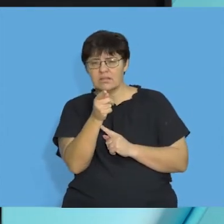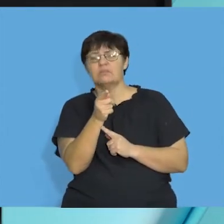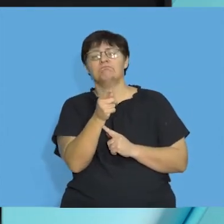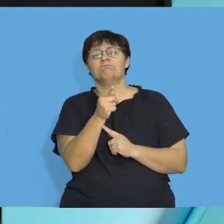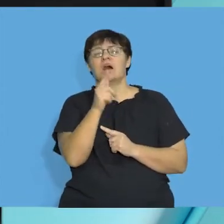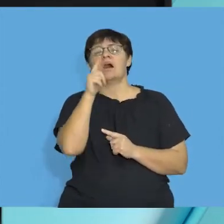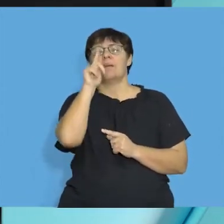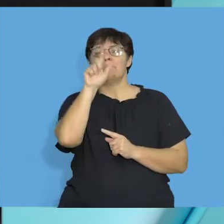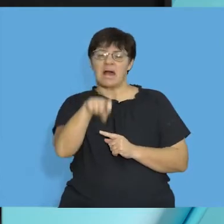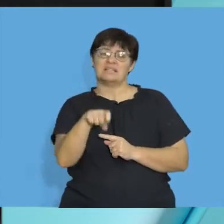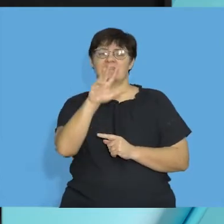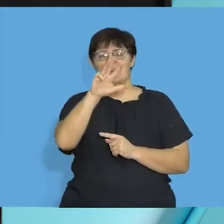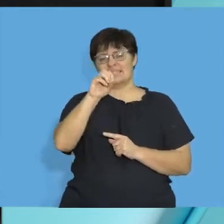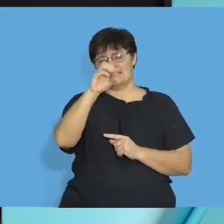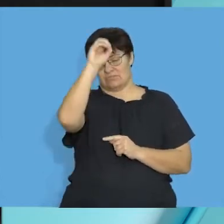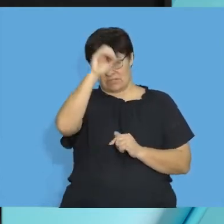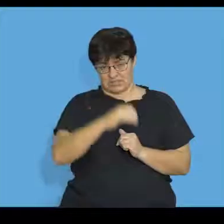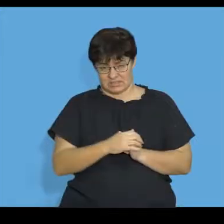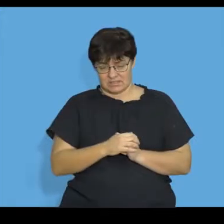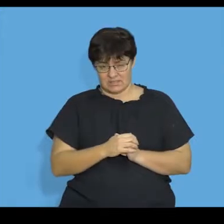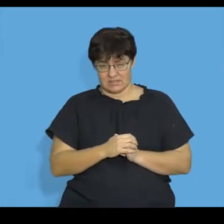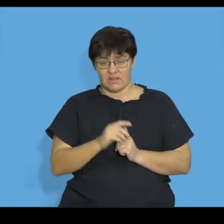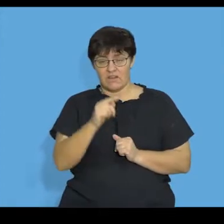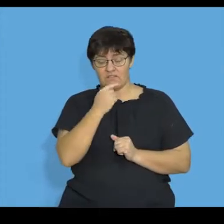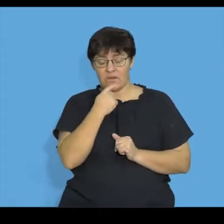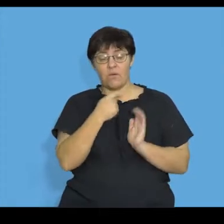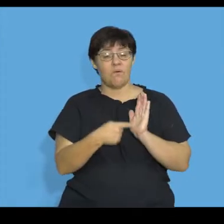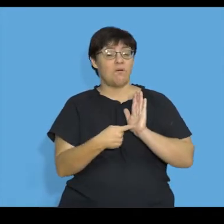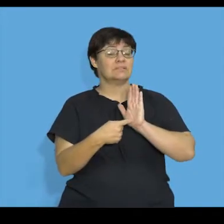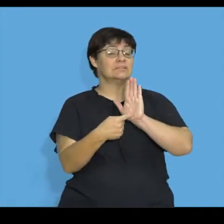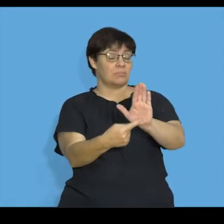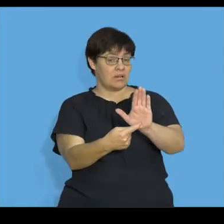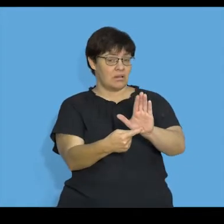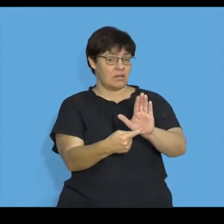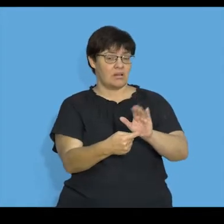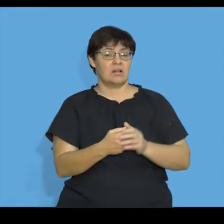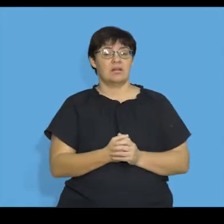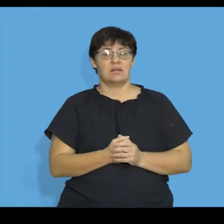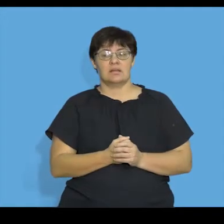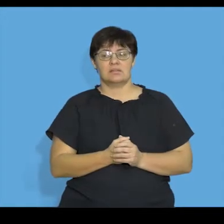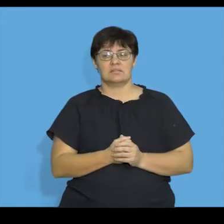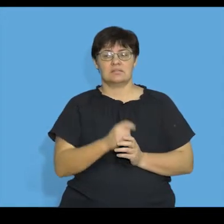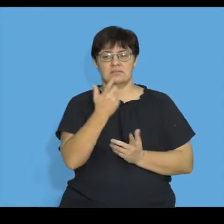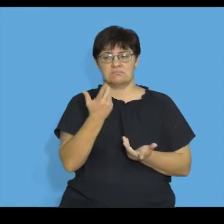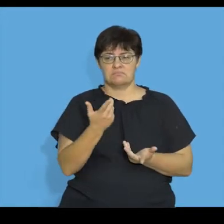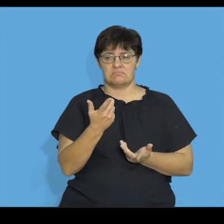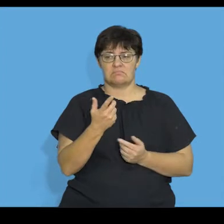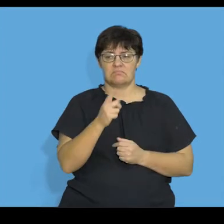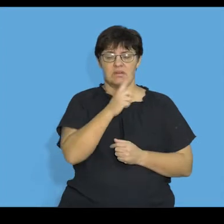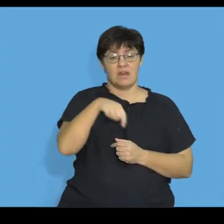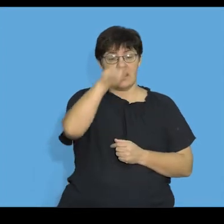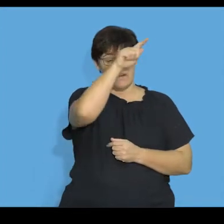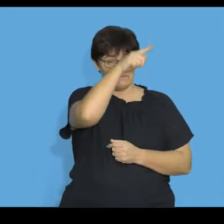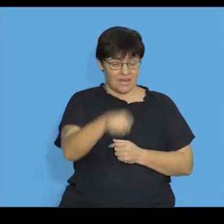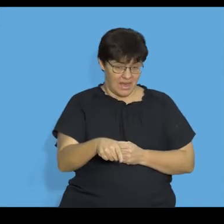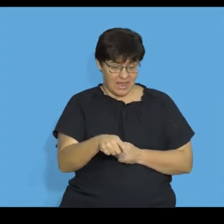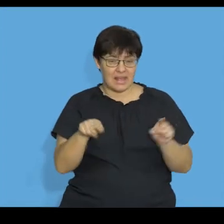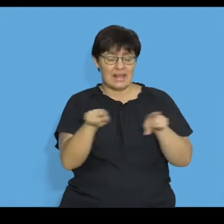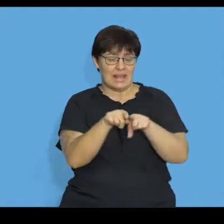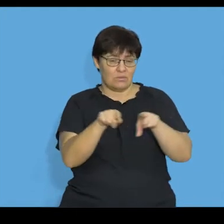working out magnetic flux, remember the symbol for magnetic flux is phi, and we're going to say phi is equal